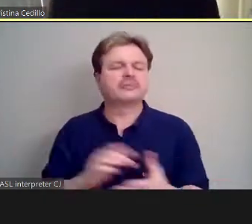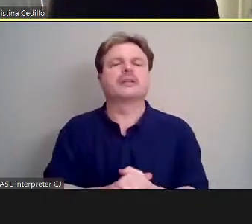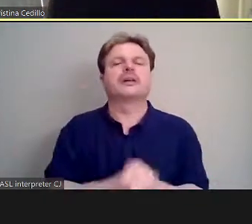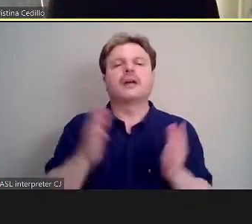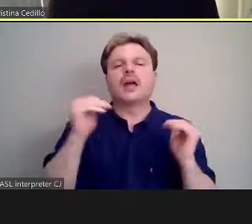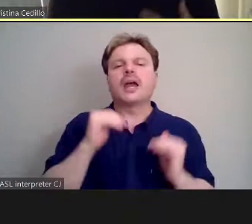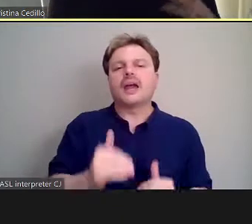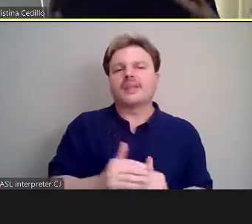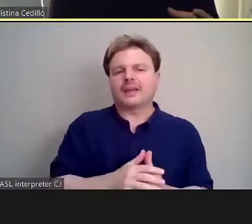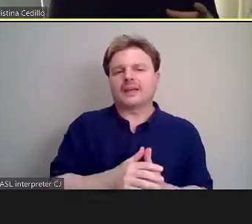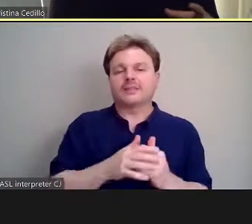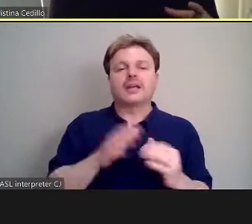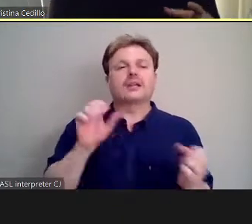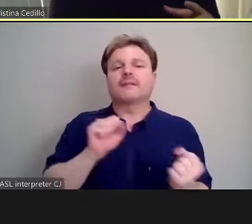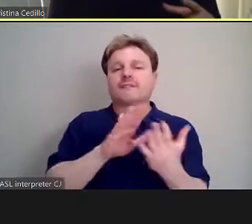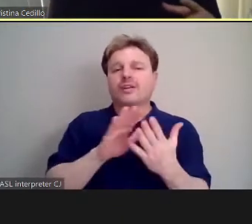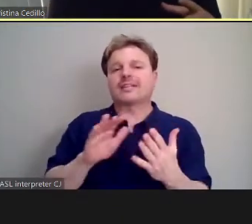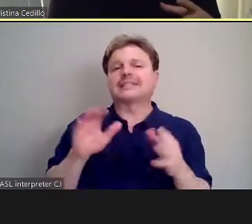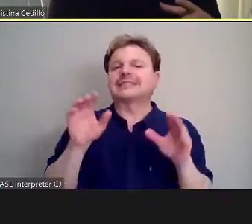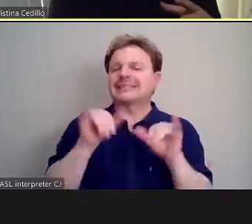confronting static notions of inclusivity